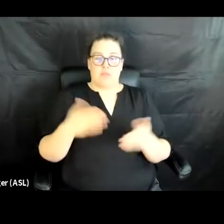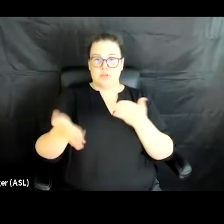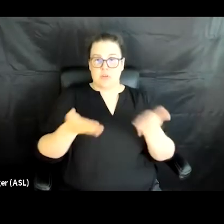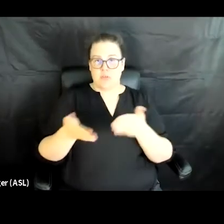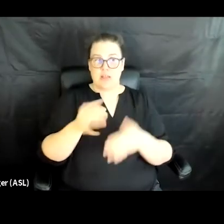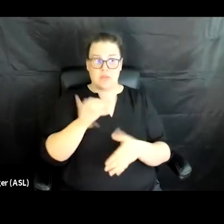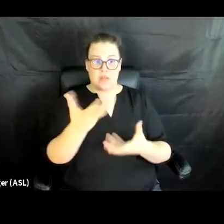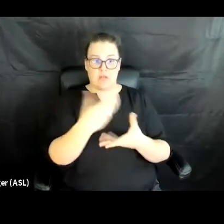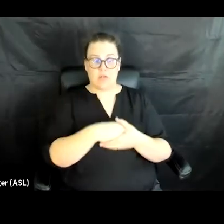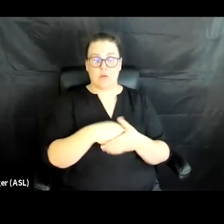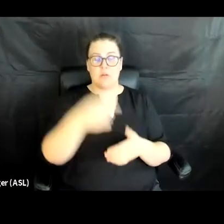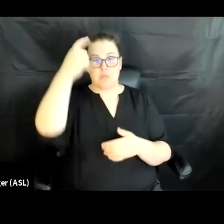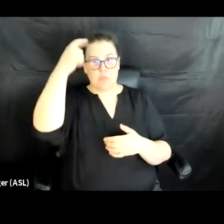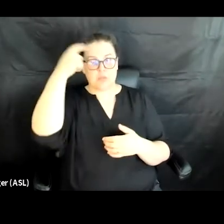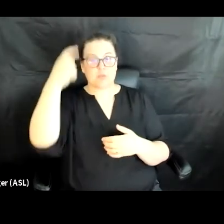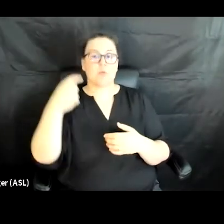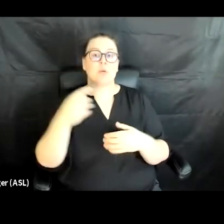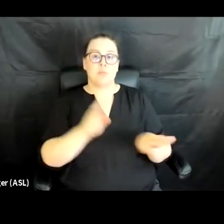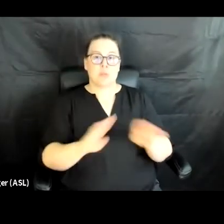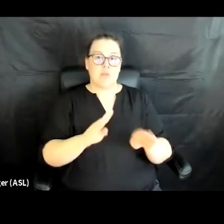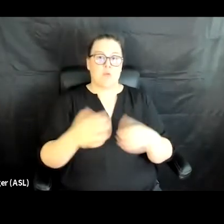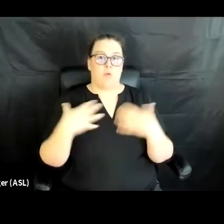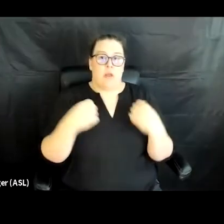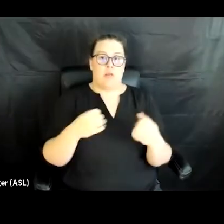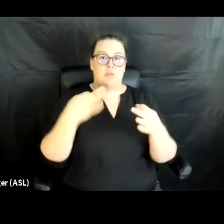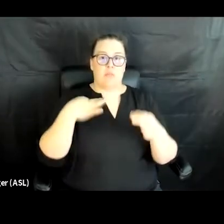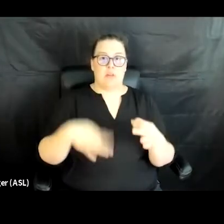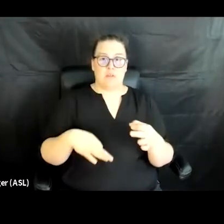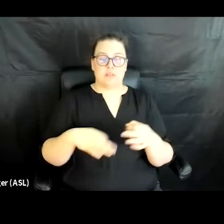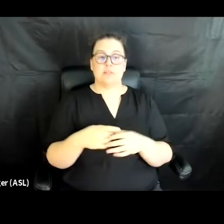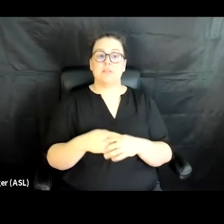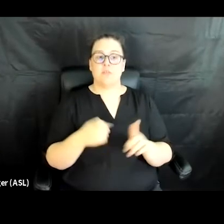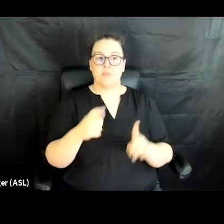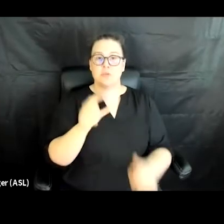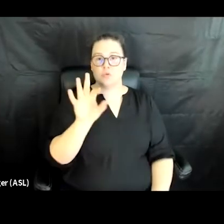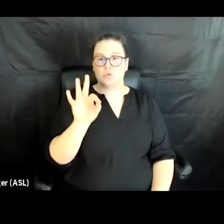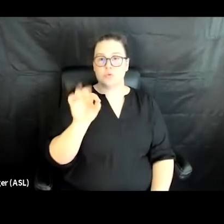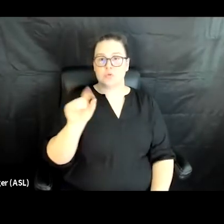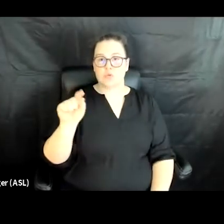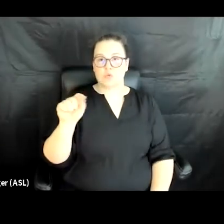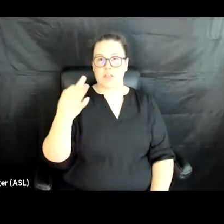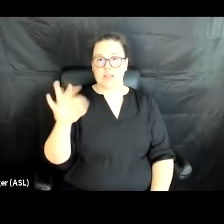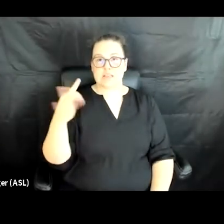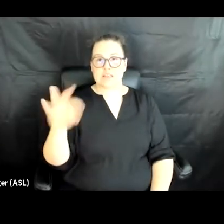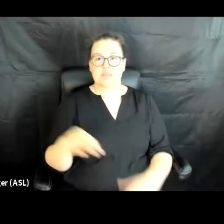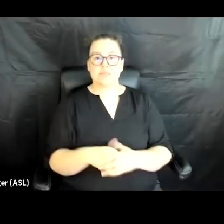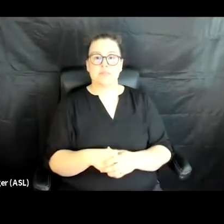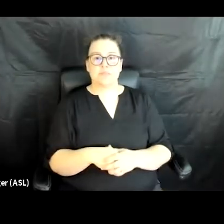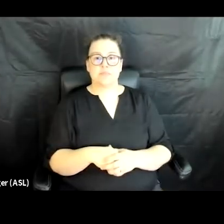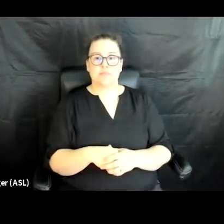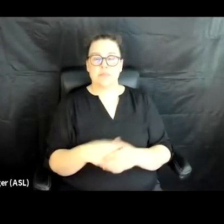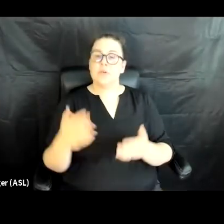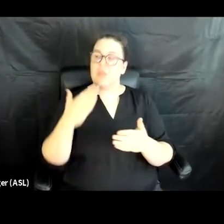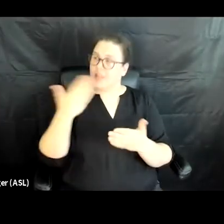behavioral health benefits due to COVID-19. Matthew, thank you so much for joining us. I'm thrilled to be here. At least that was great, and